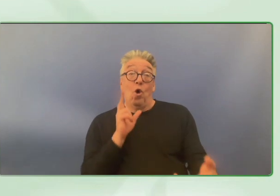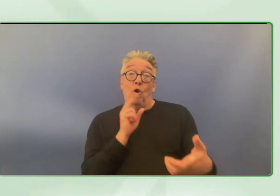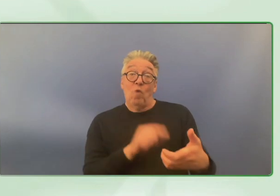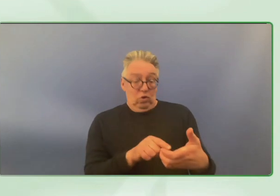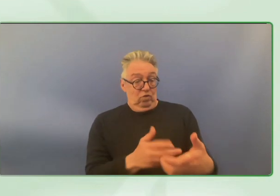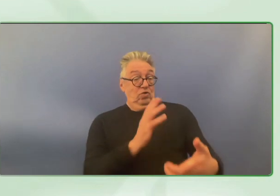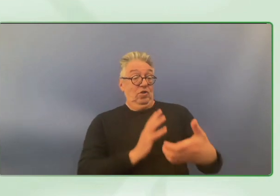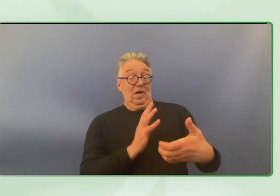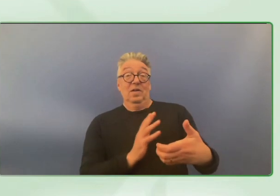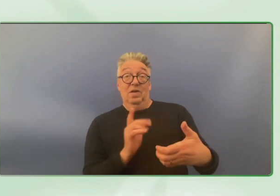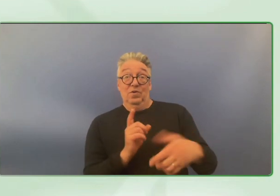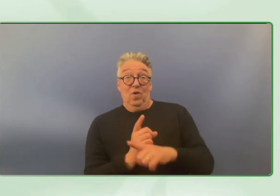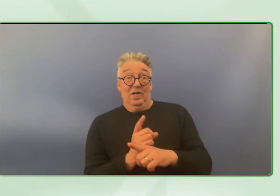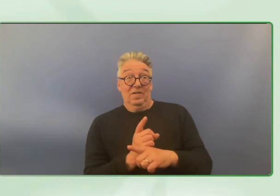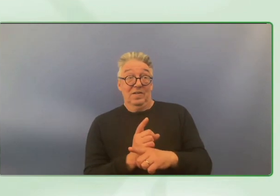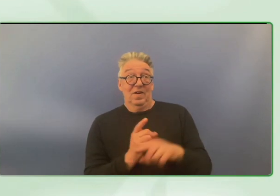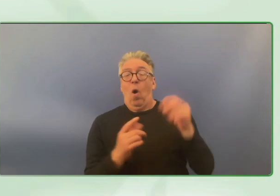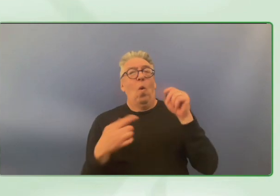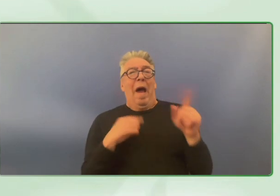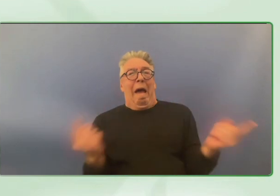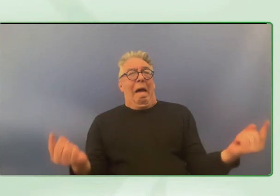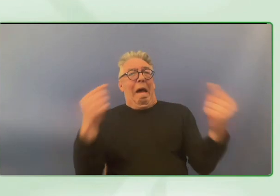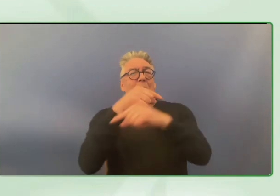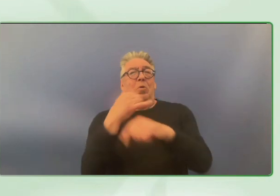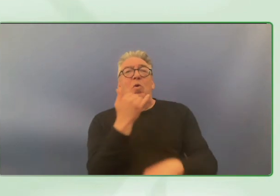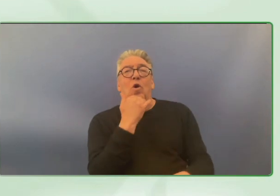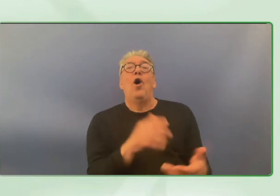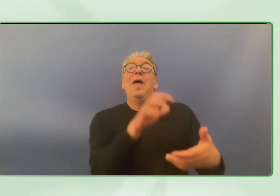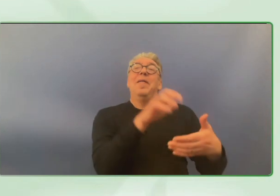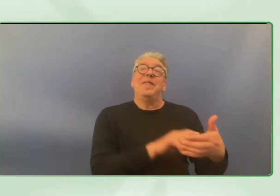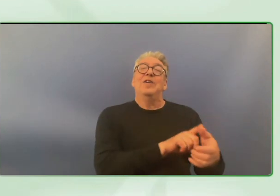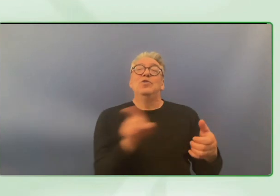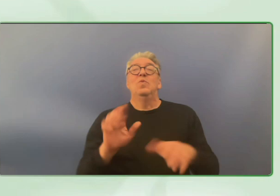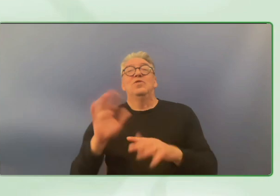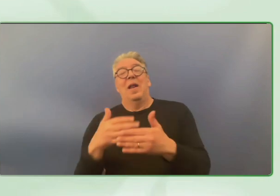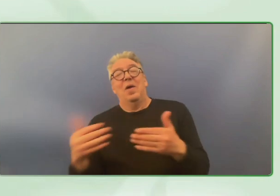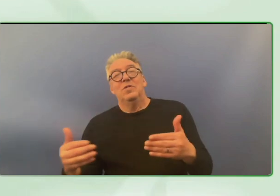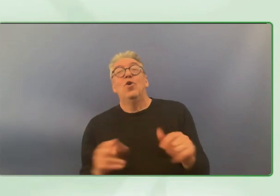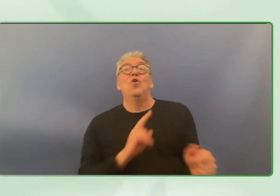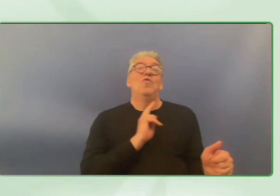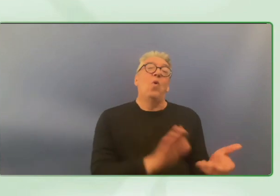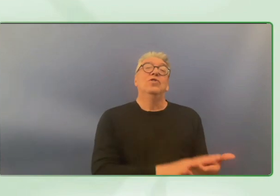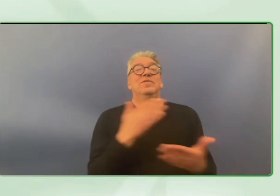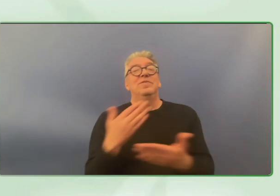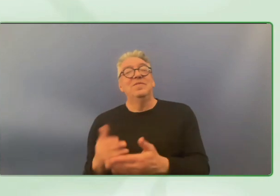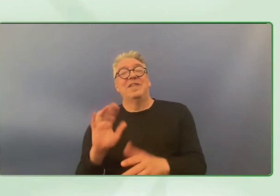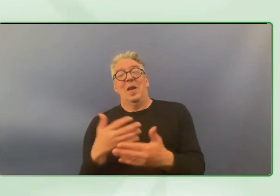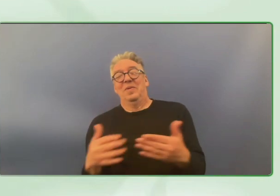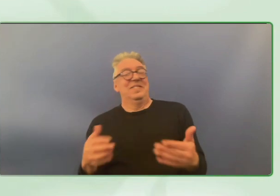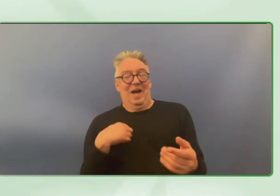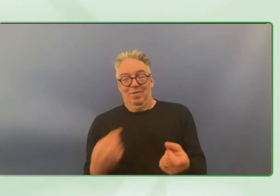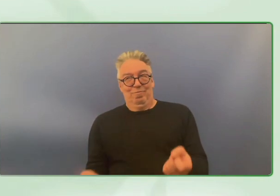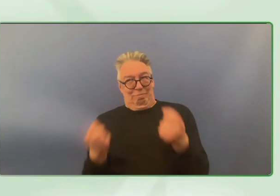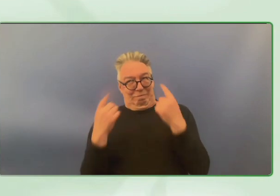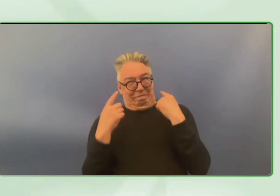Okay, so I did the arrows wrong. Okay, so text to sign language and voice to sign language. Okay, I just misinterpreted some arrows,